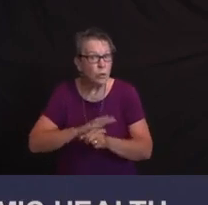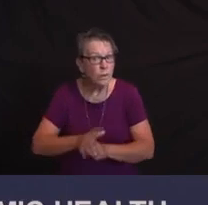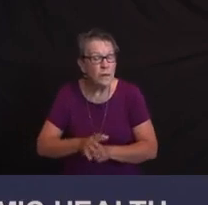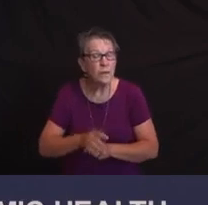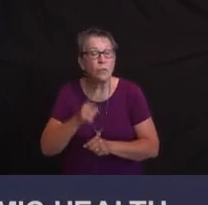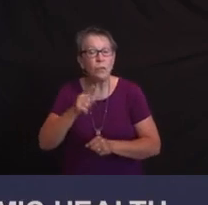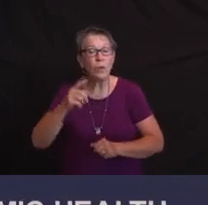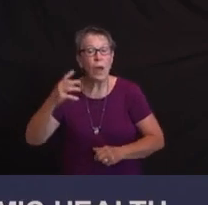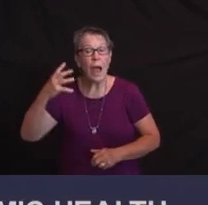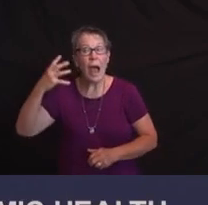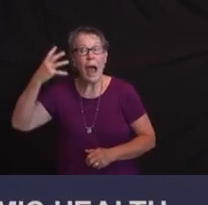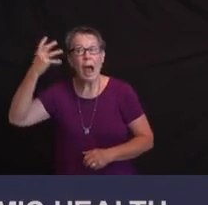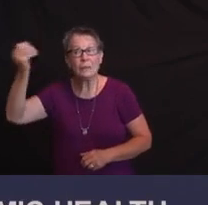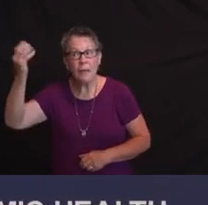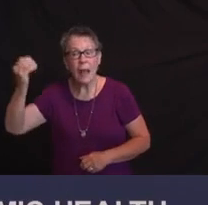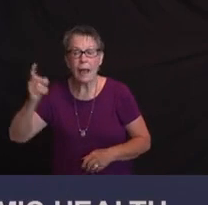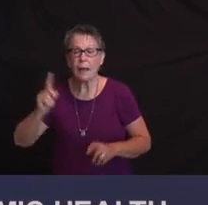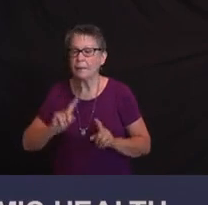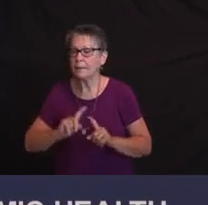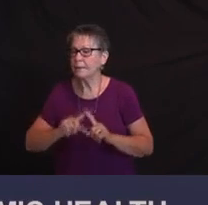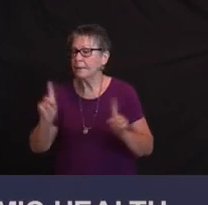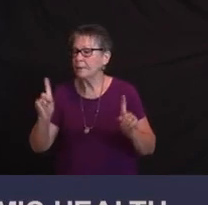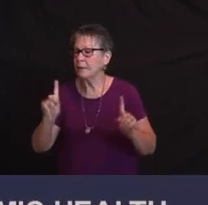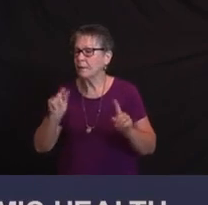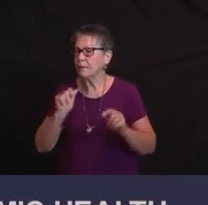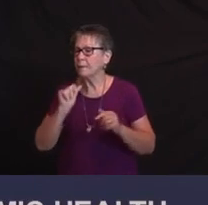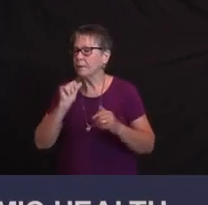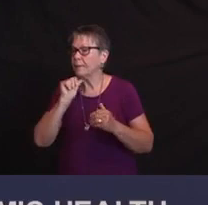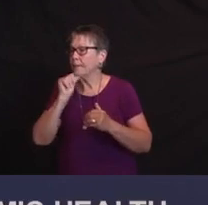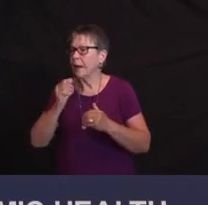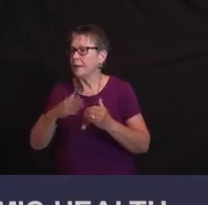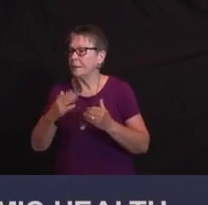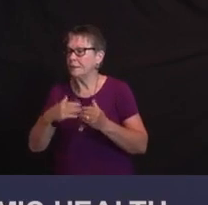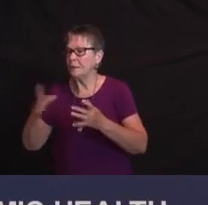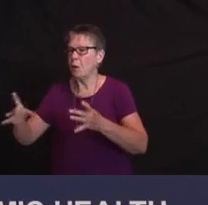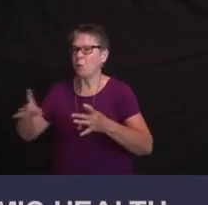you could well see